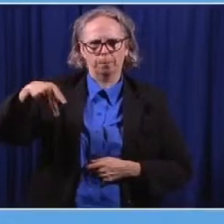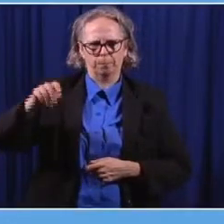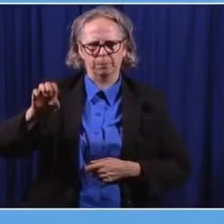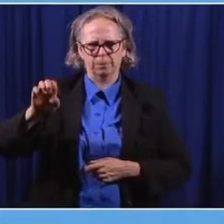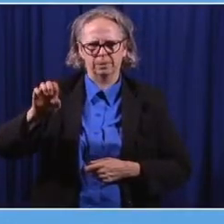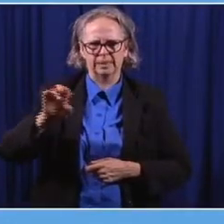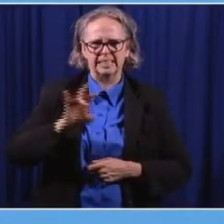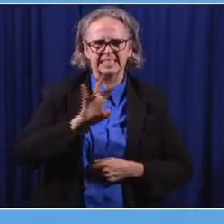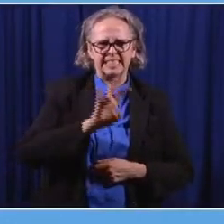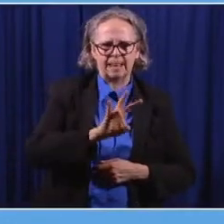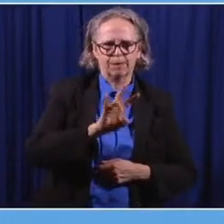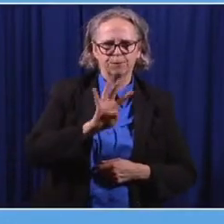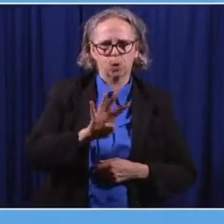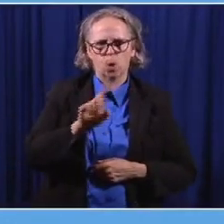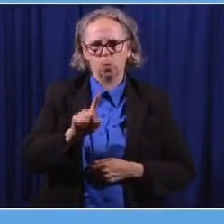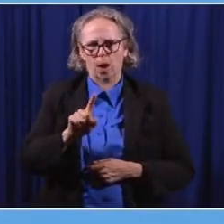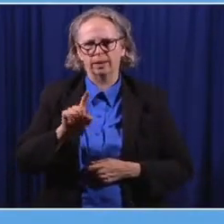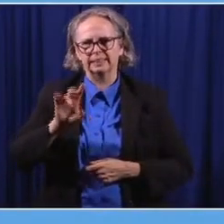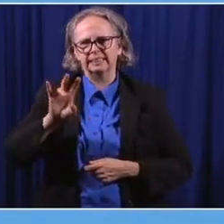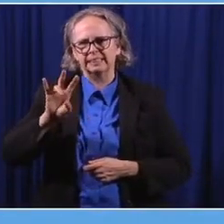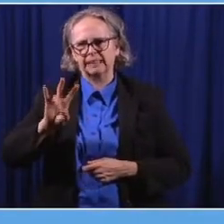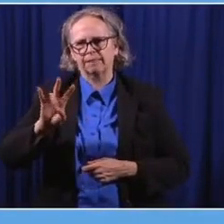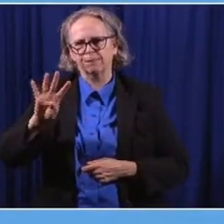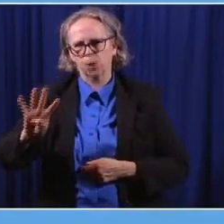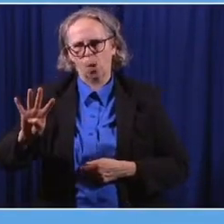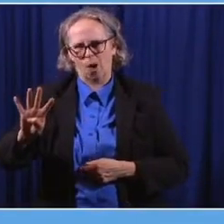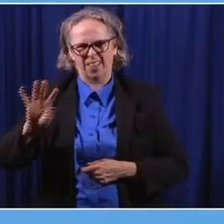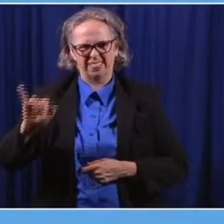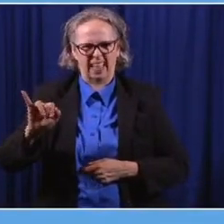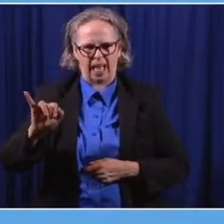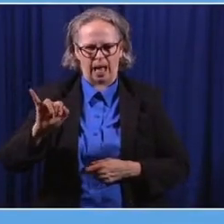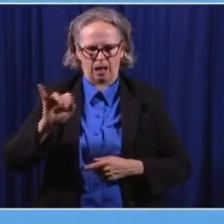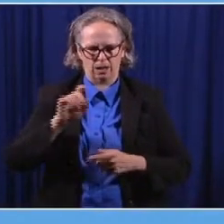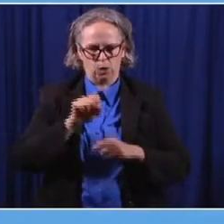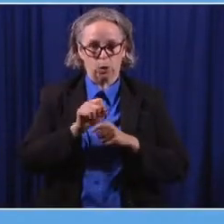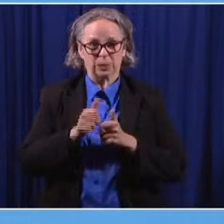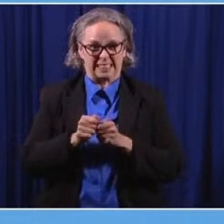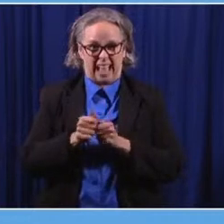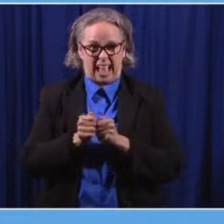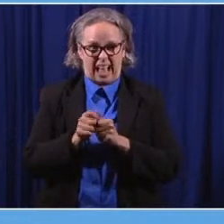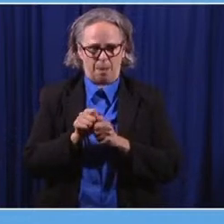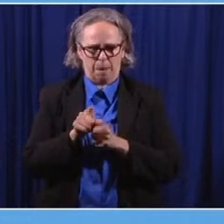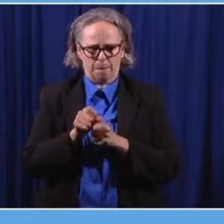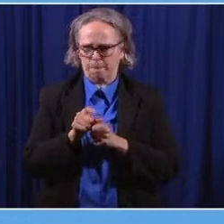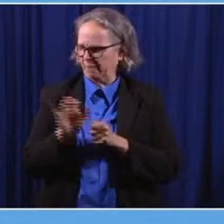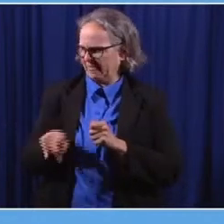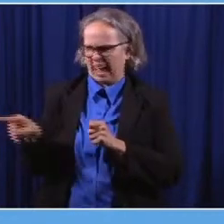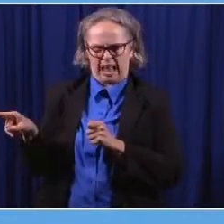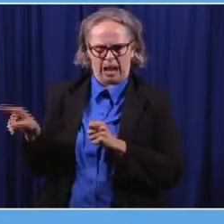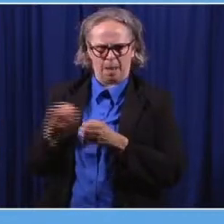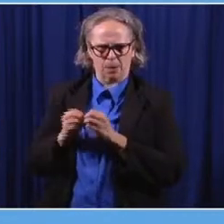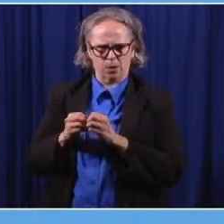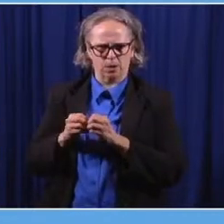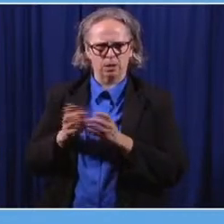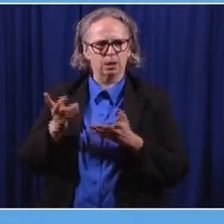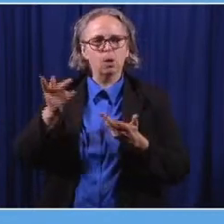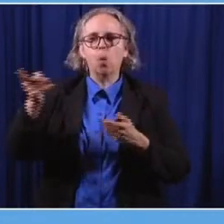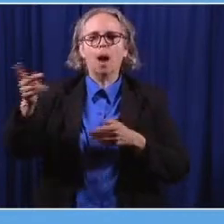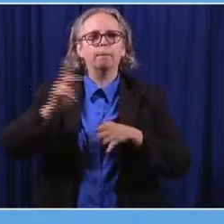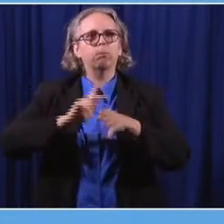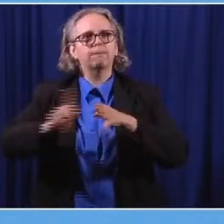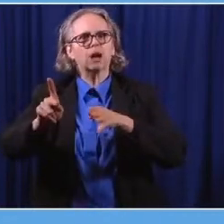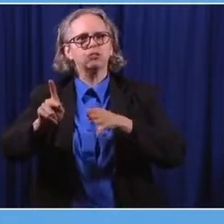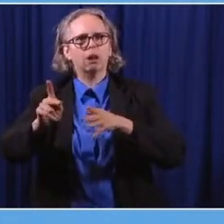741-741. And within minutes, you can start a text conversation with a professional counselor who will help walk through some of